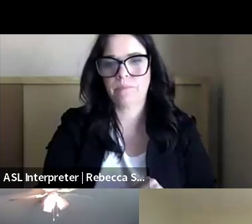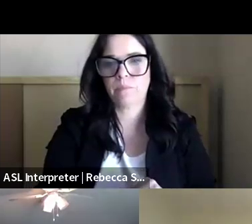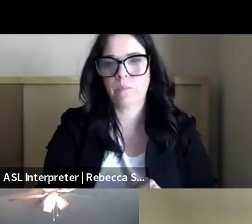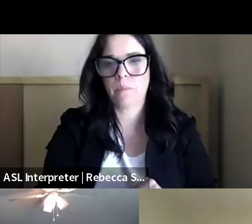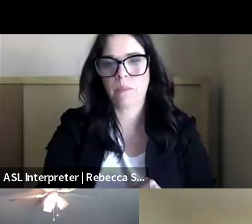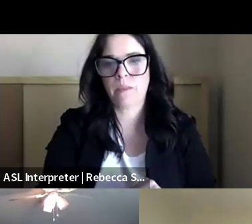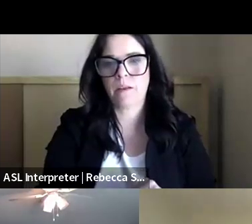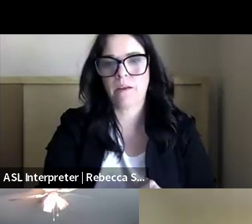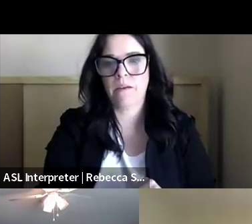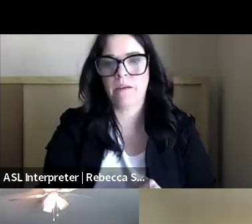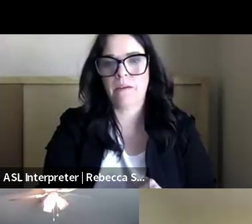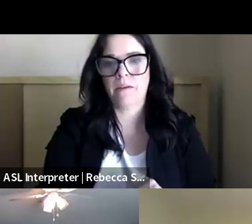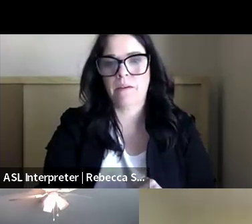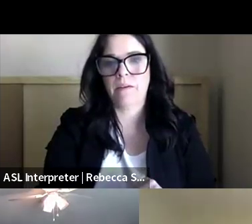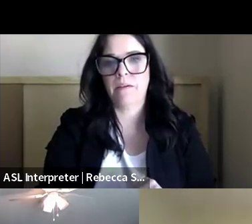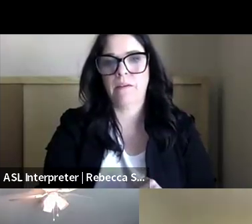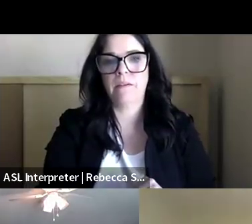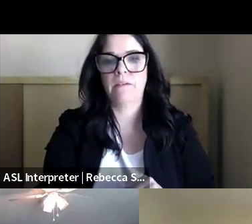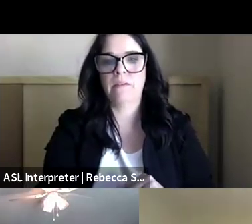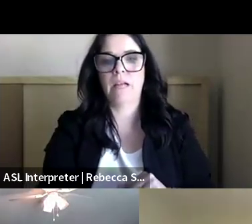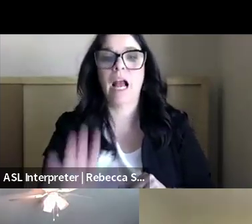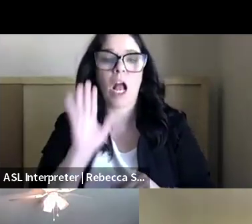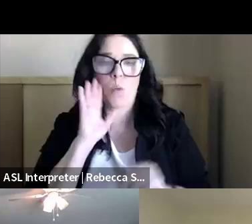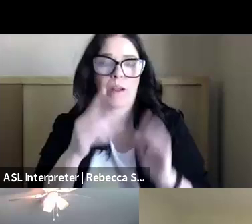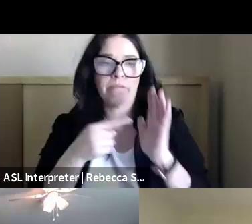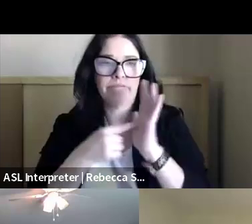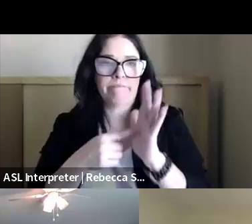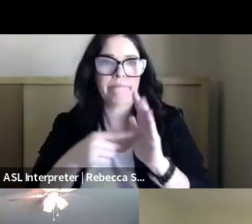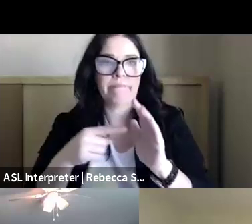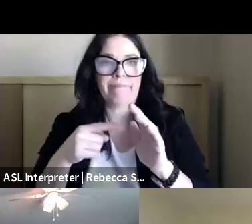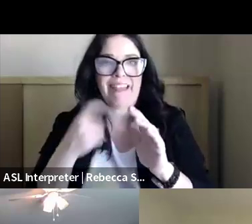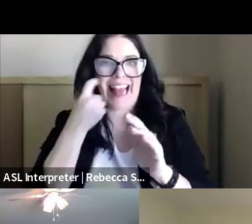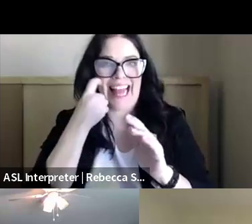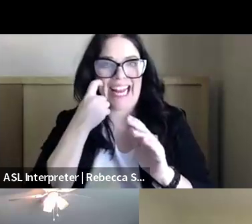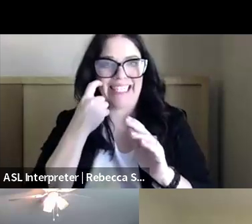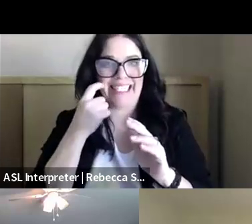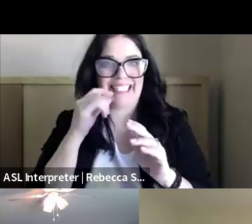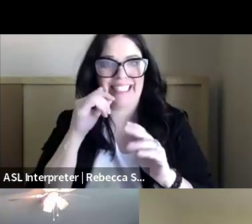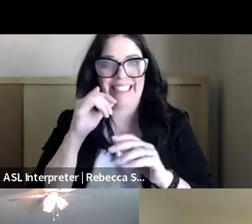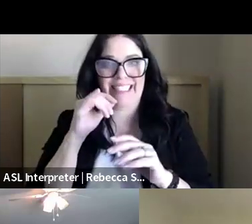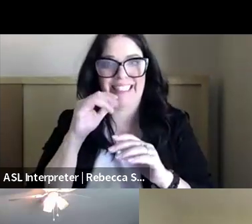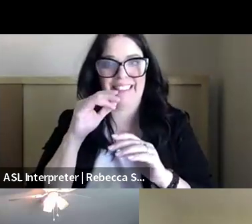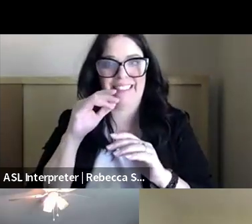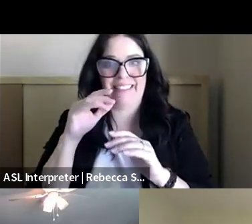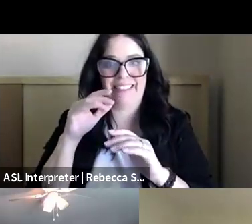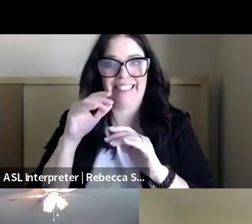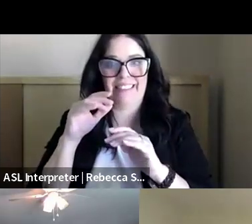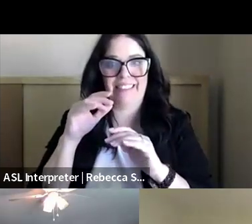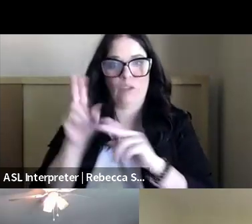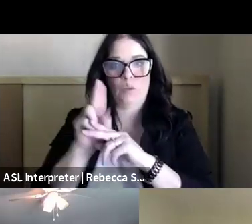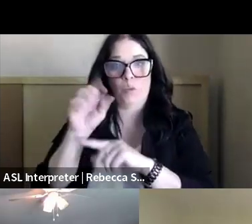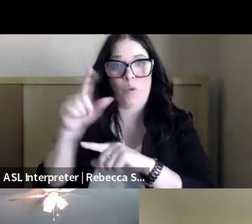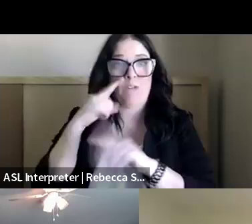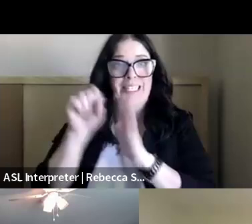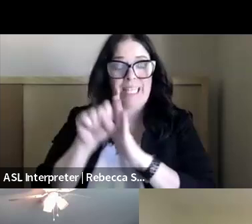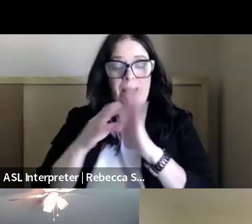latest instrument for the state plan. If you have old versions from the last time we did this,